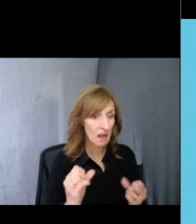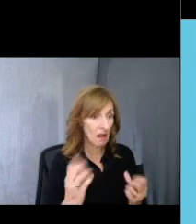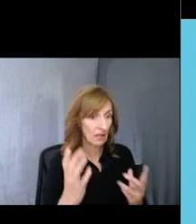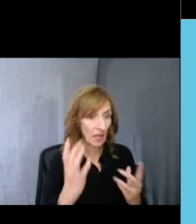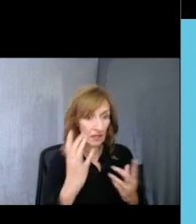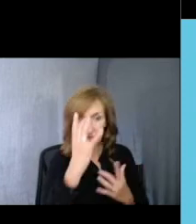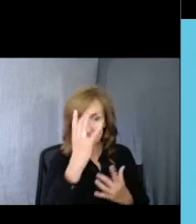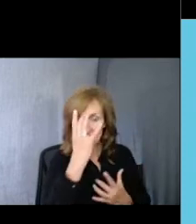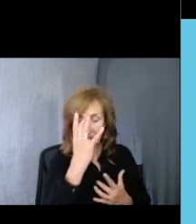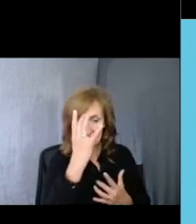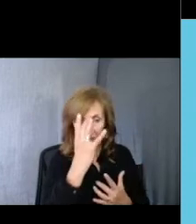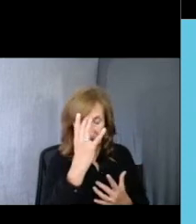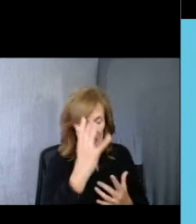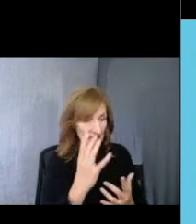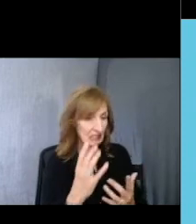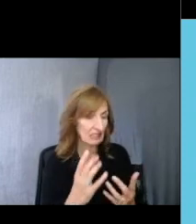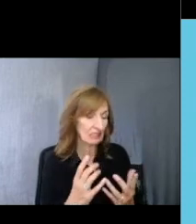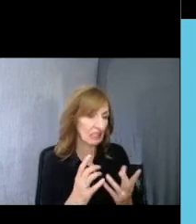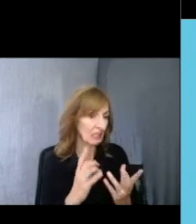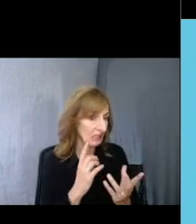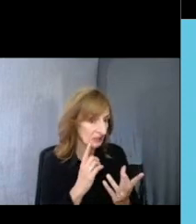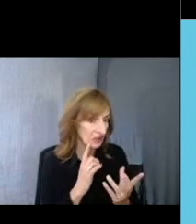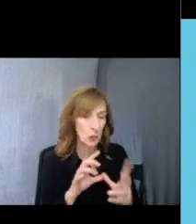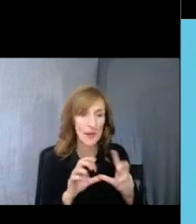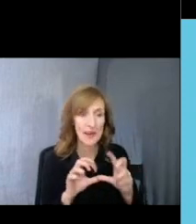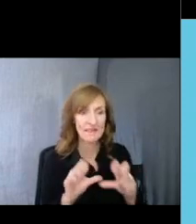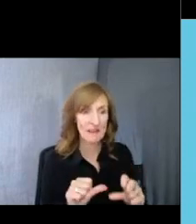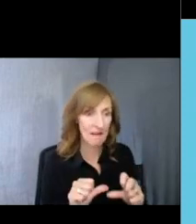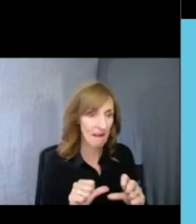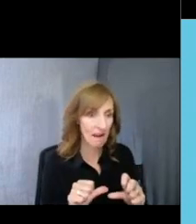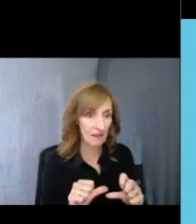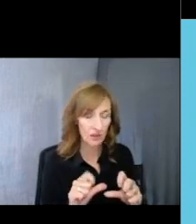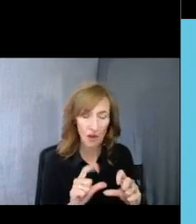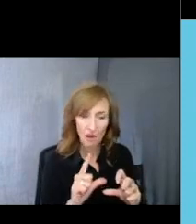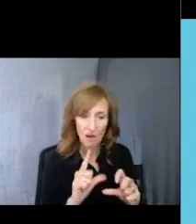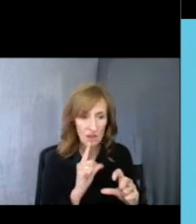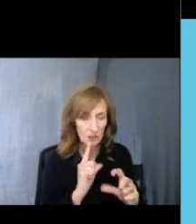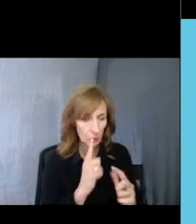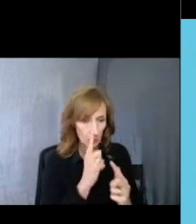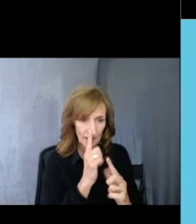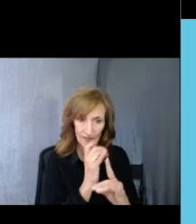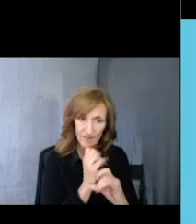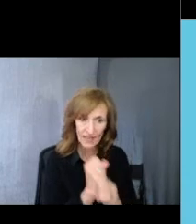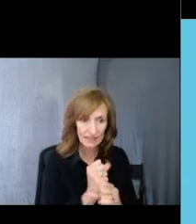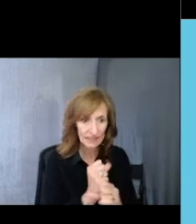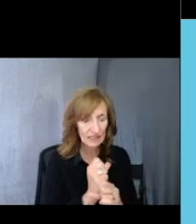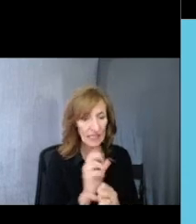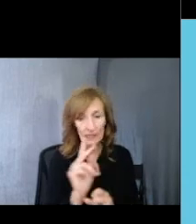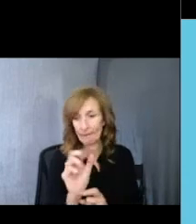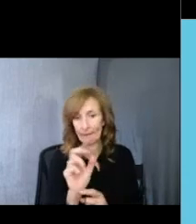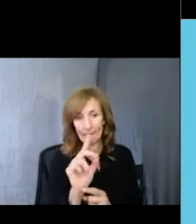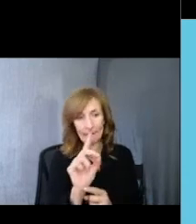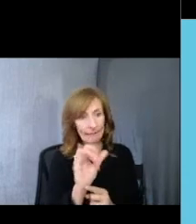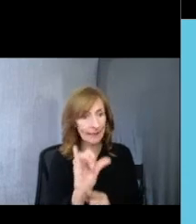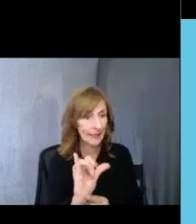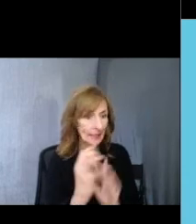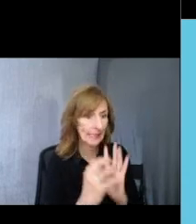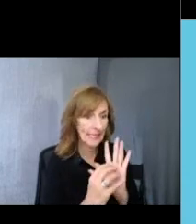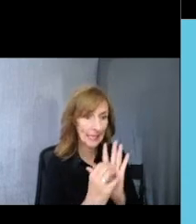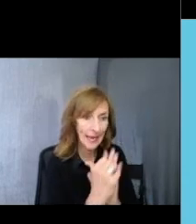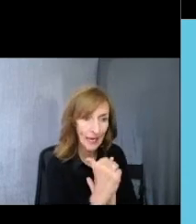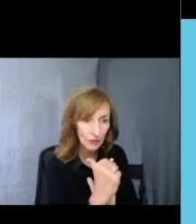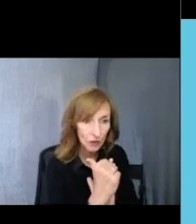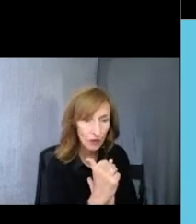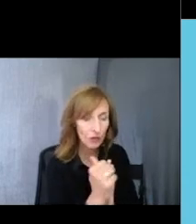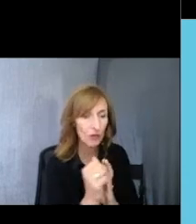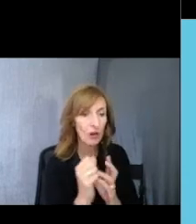can ultrasound and go, wow, this looks like a chronic kidney problem. This looks like a kidney cancer problem. This looks like, oh, wow, there's some